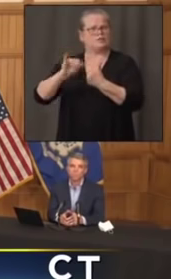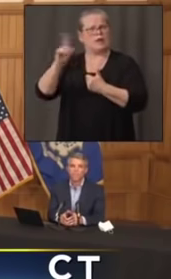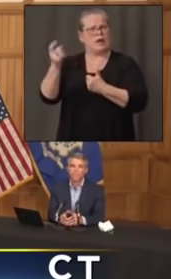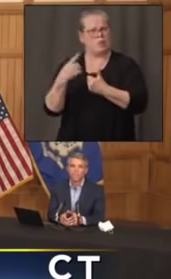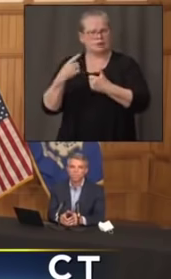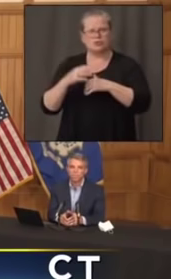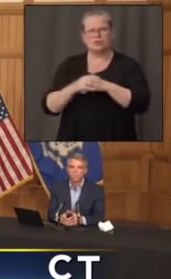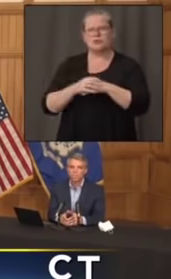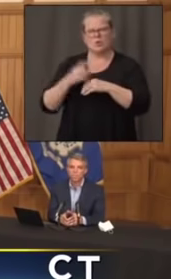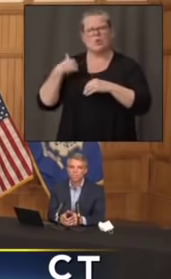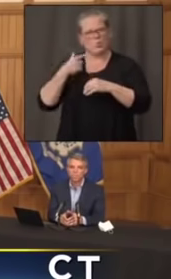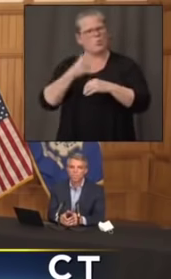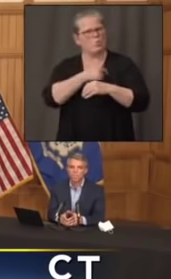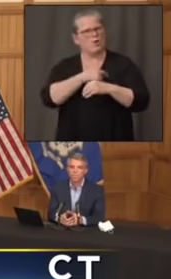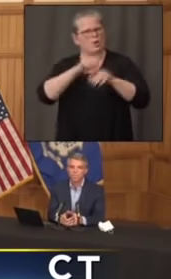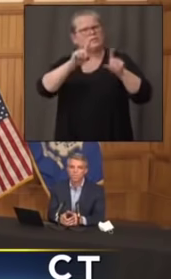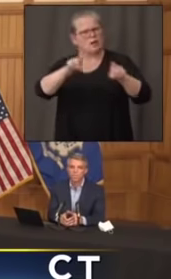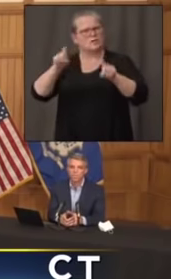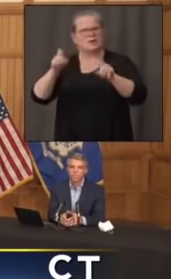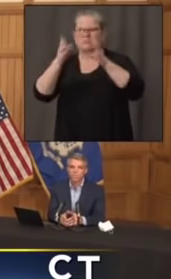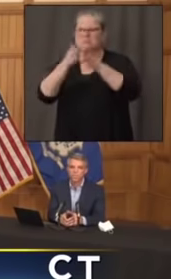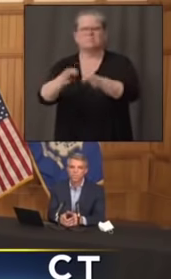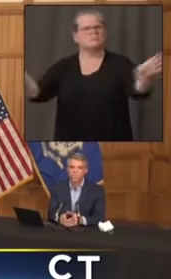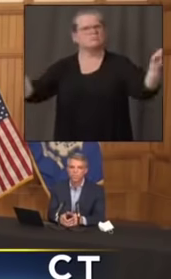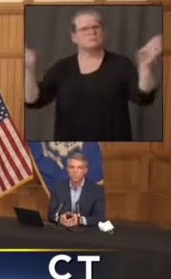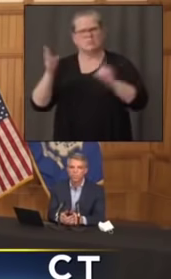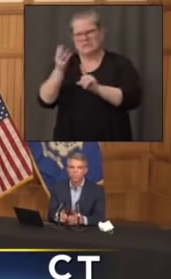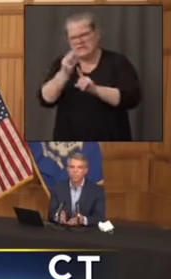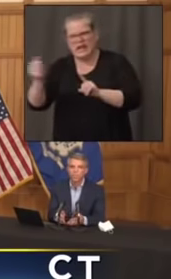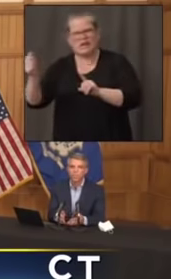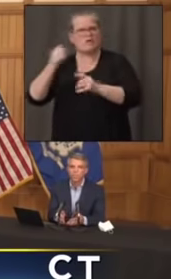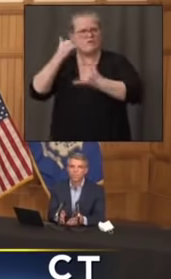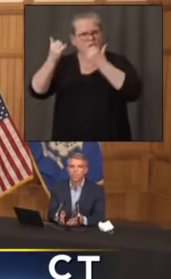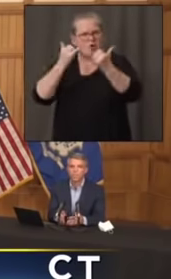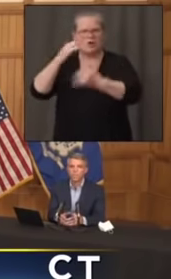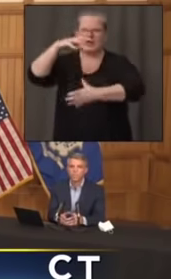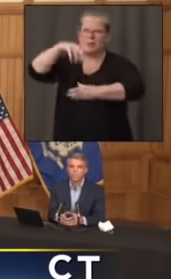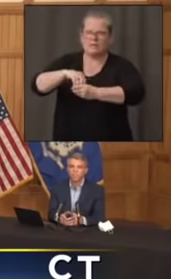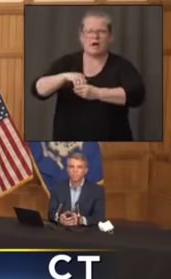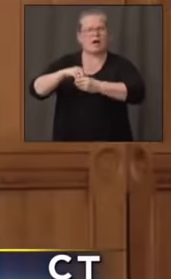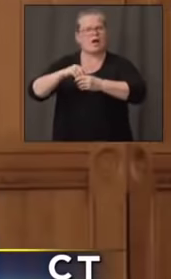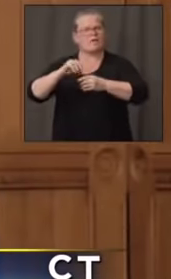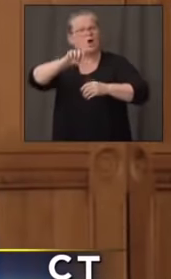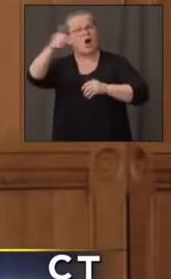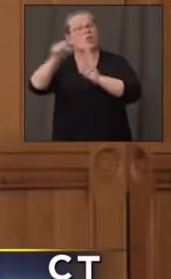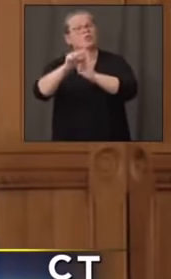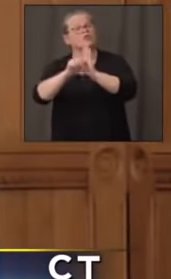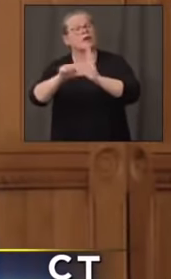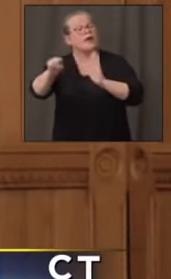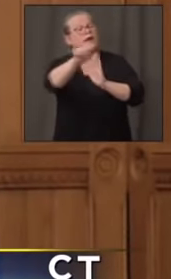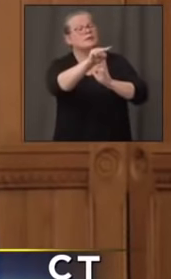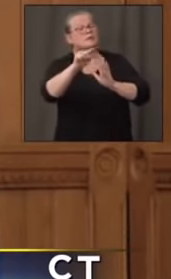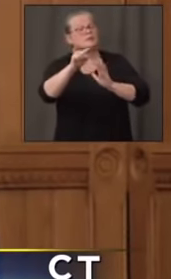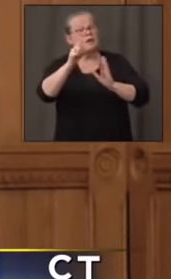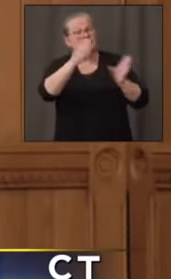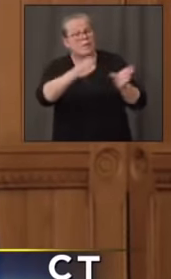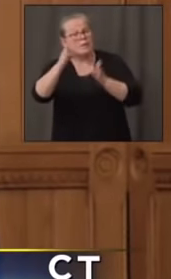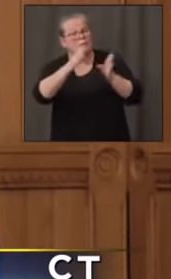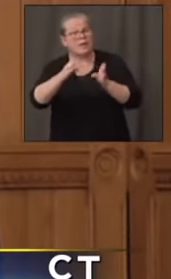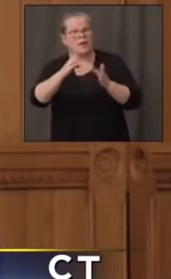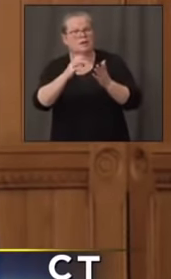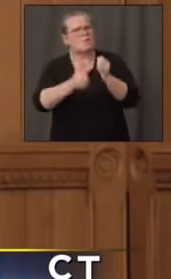calls, national calls that are set up by the National Governors Association, where you hear the other strategies of other states. Most other states are only testing